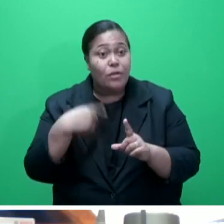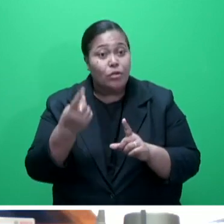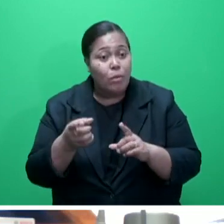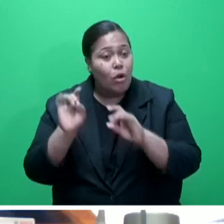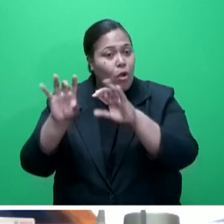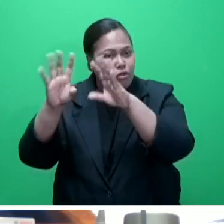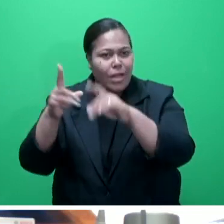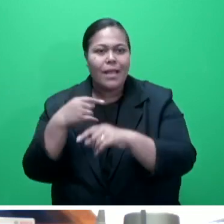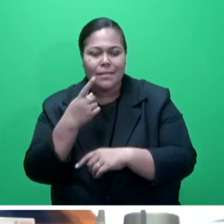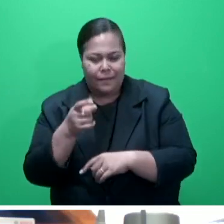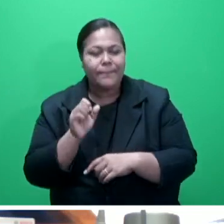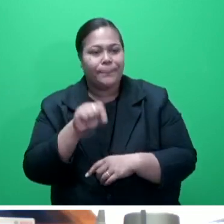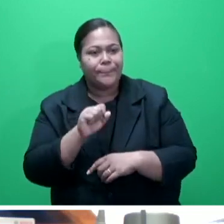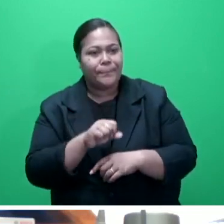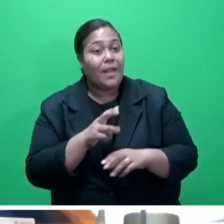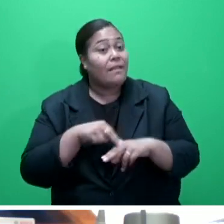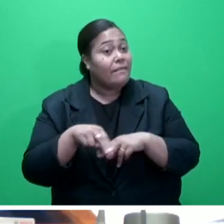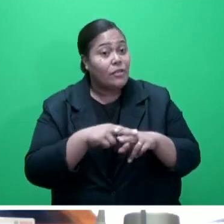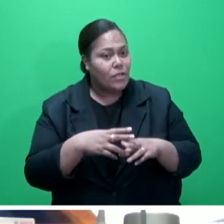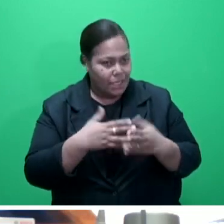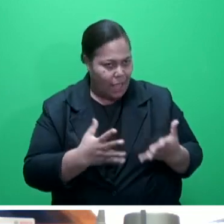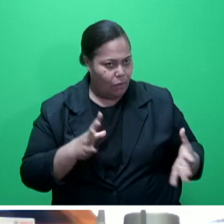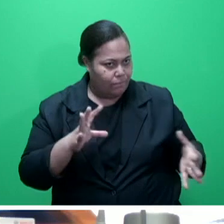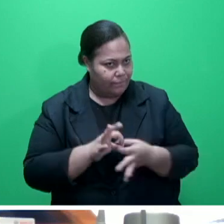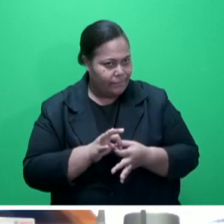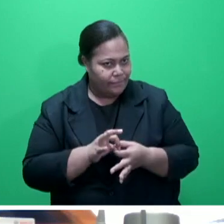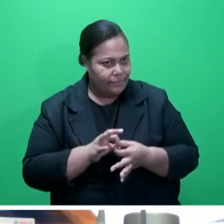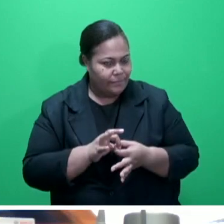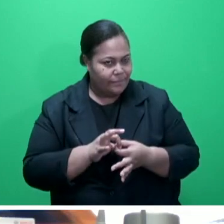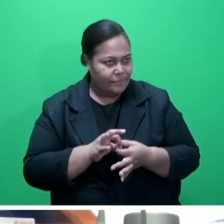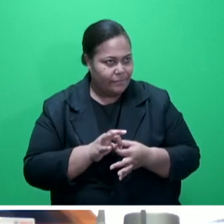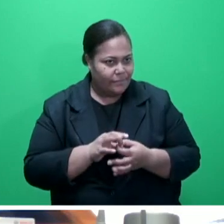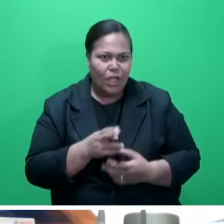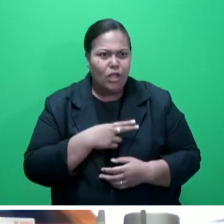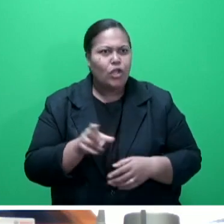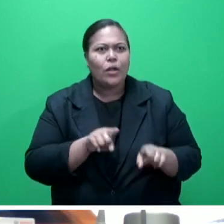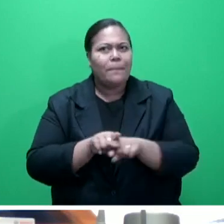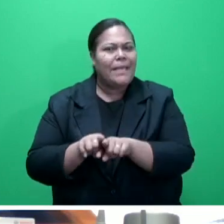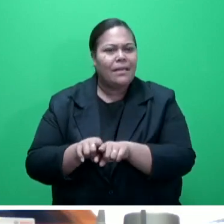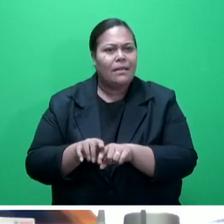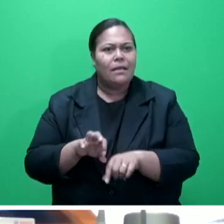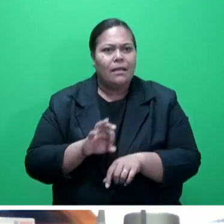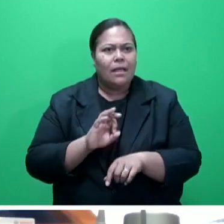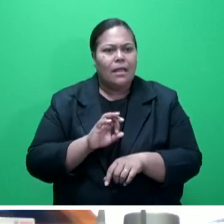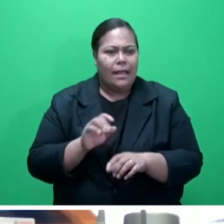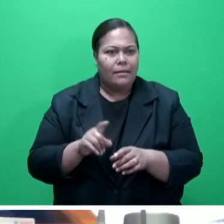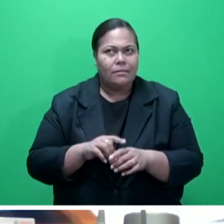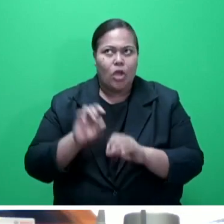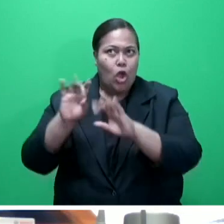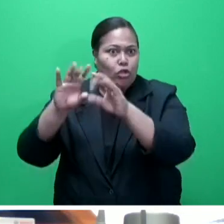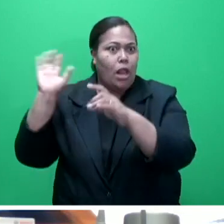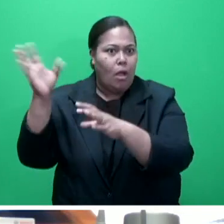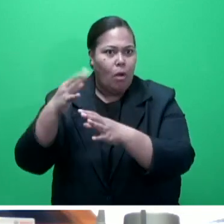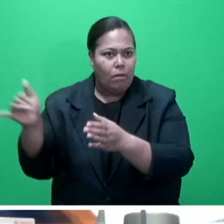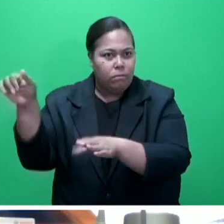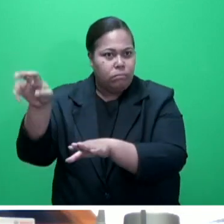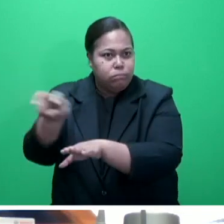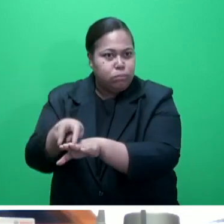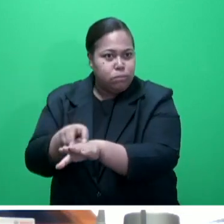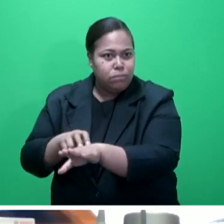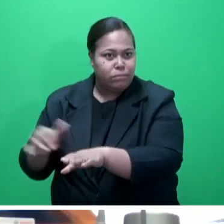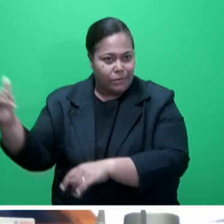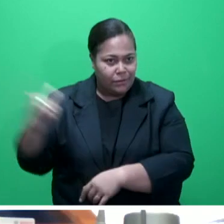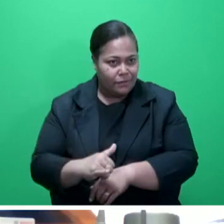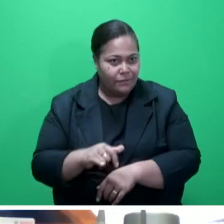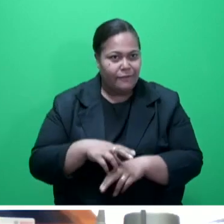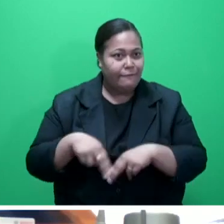bubble with us, it does not mean all the Australians will come rushing back to Fiji. In the same way, it does not mean all Fijians who've got a visa